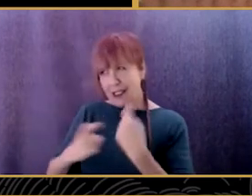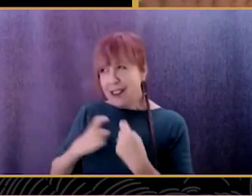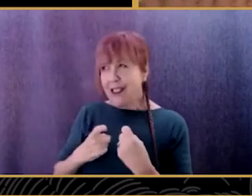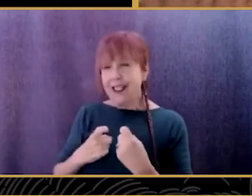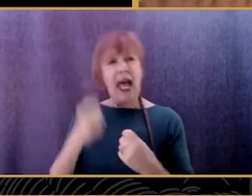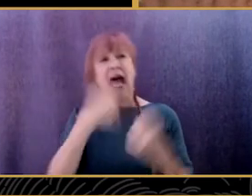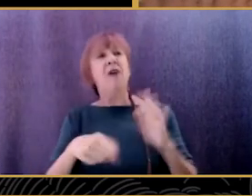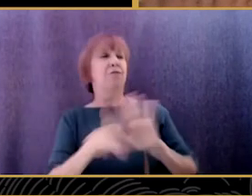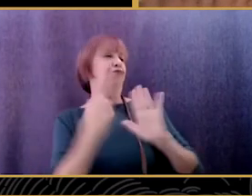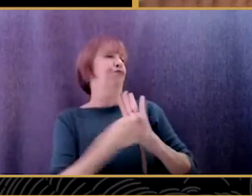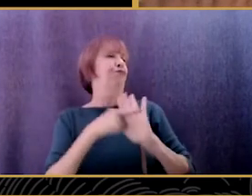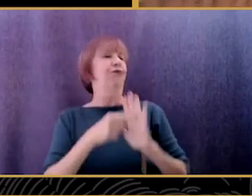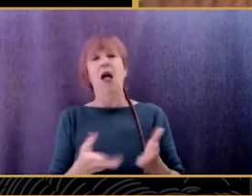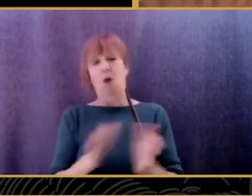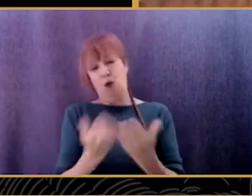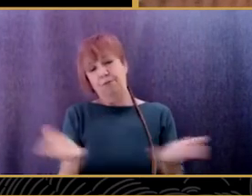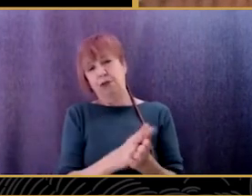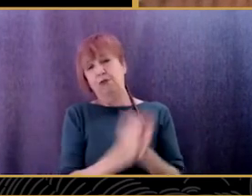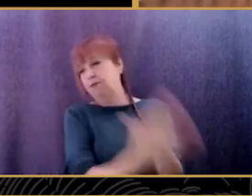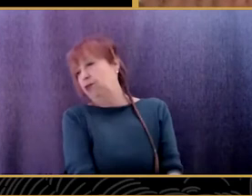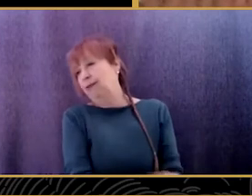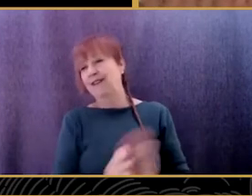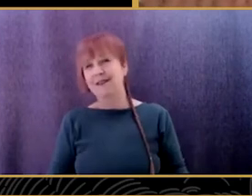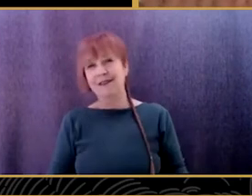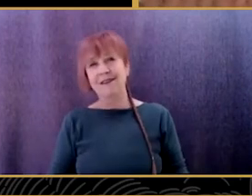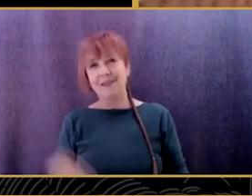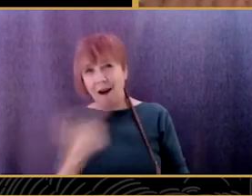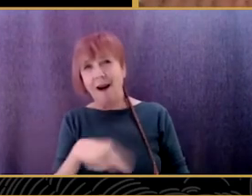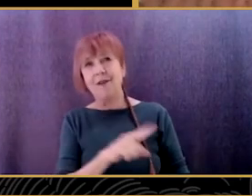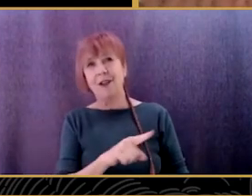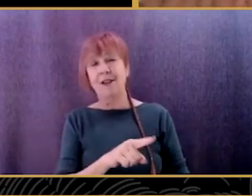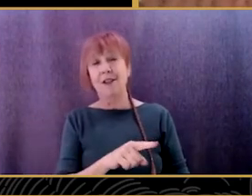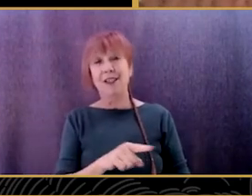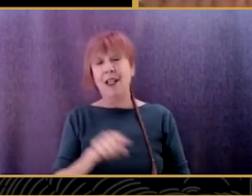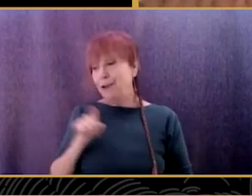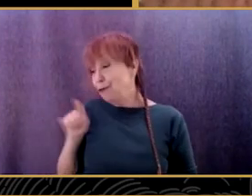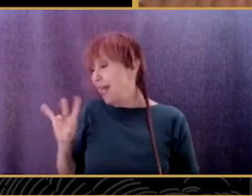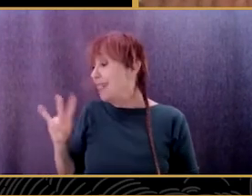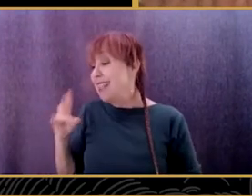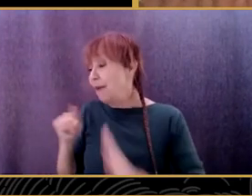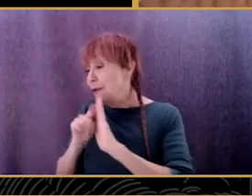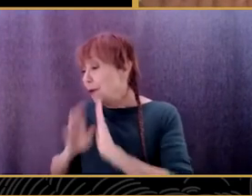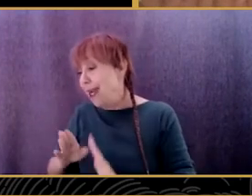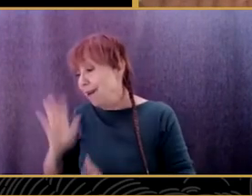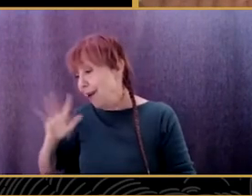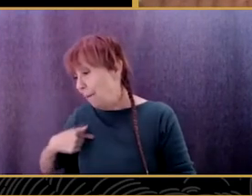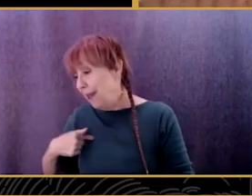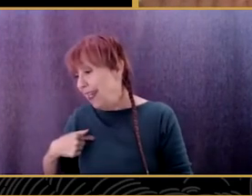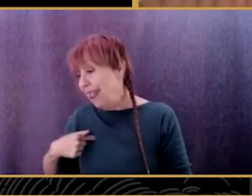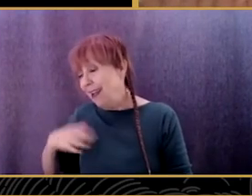Everyone who cursed it Deemed it worthless And slammed the books closed So to the seventh grader